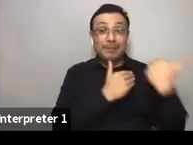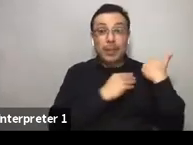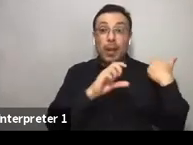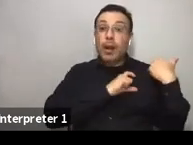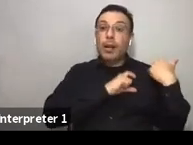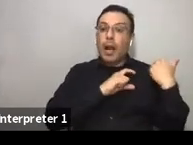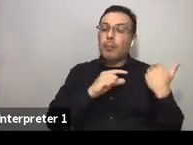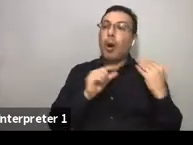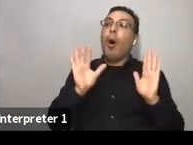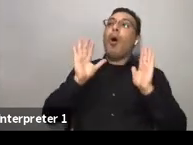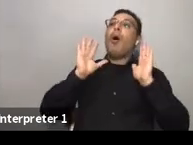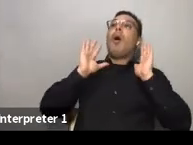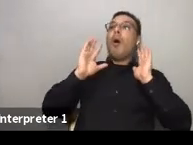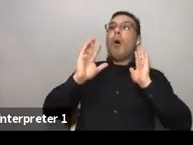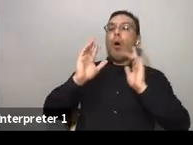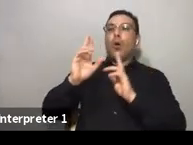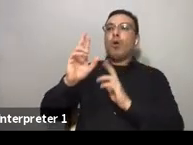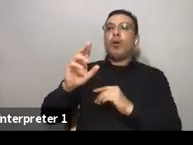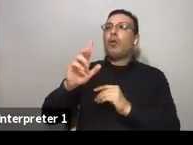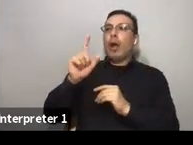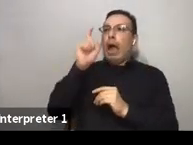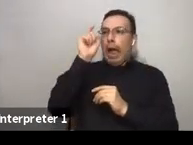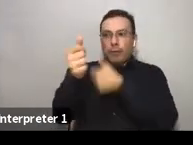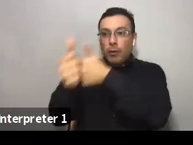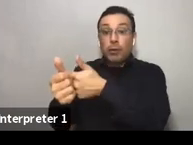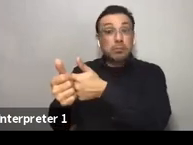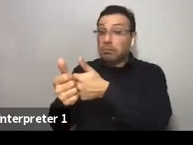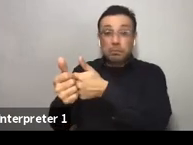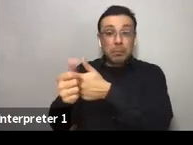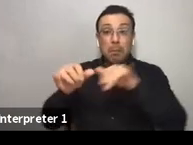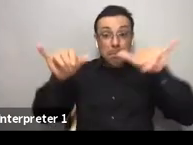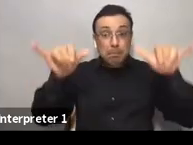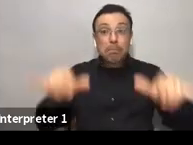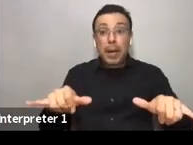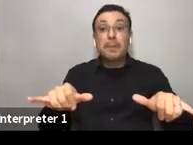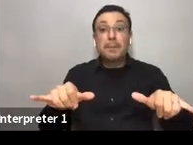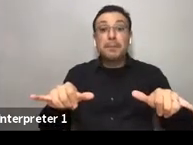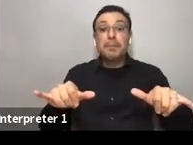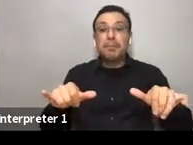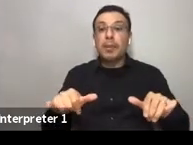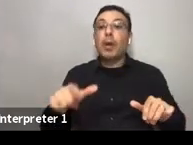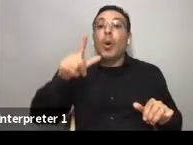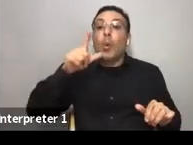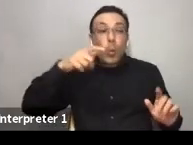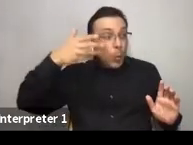circumstances, to not reveal information about who is at the shelter.